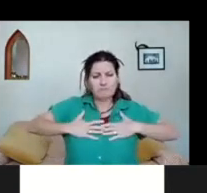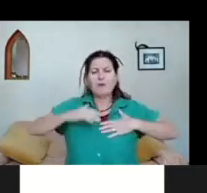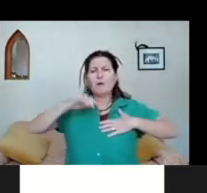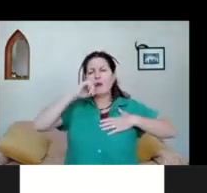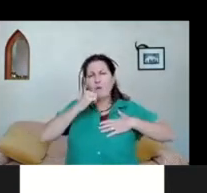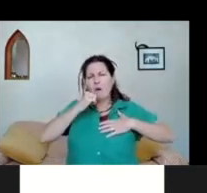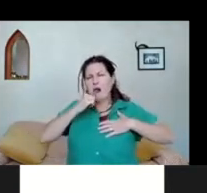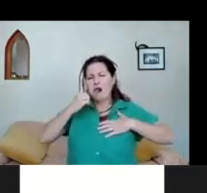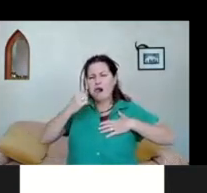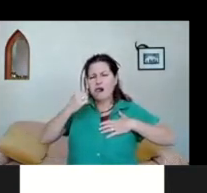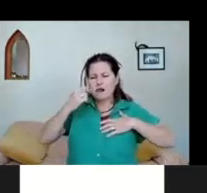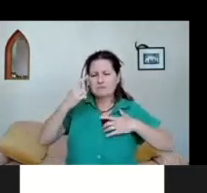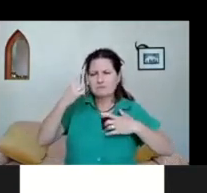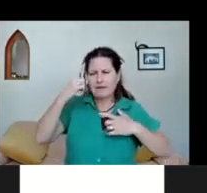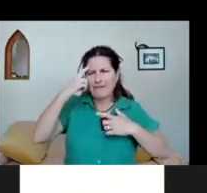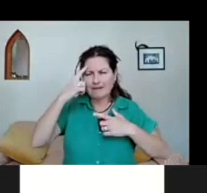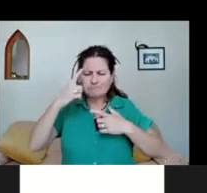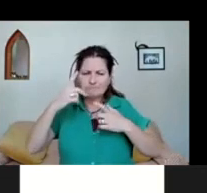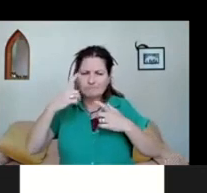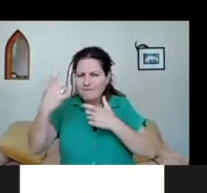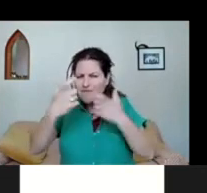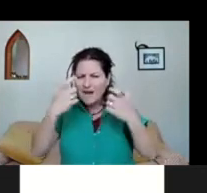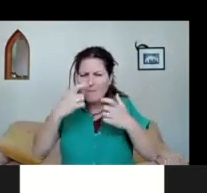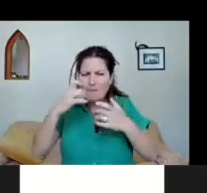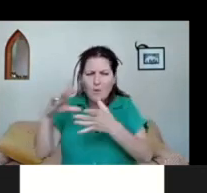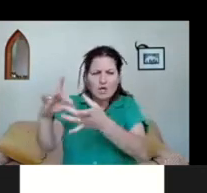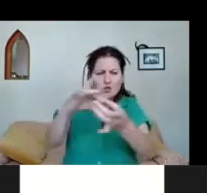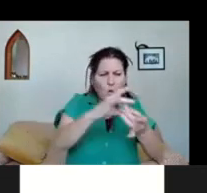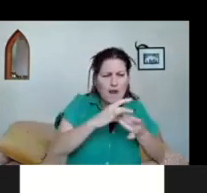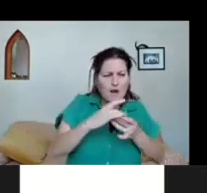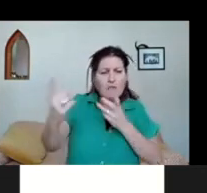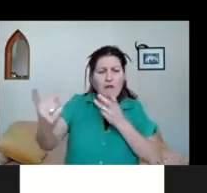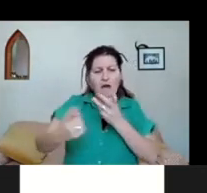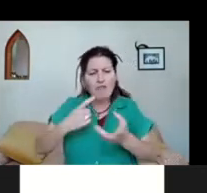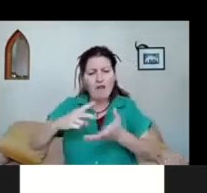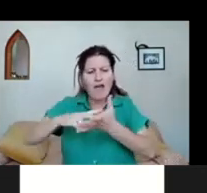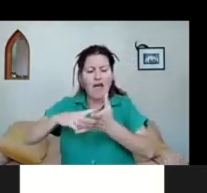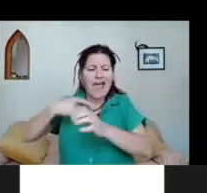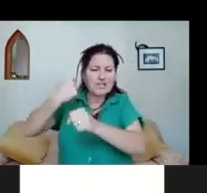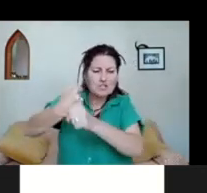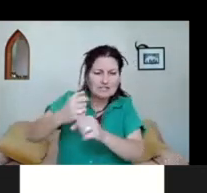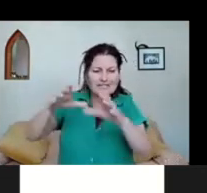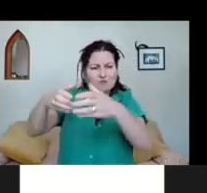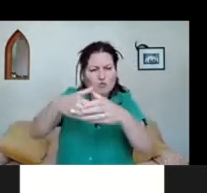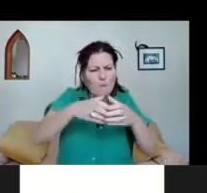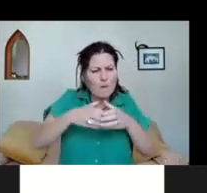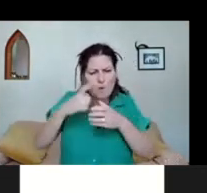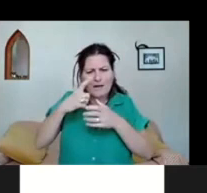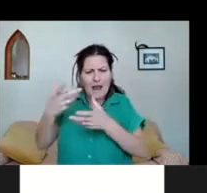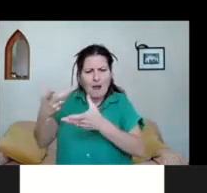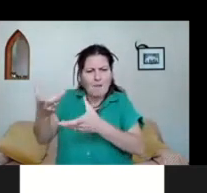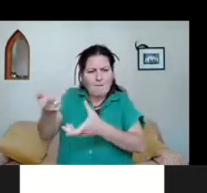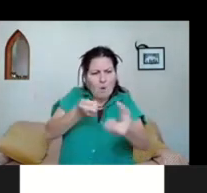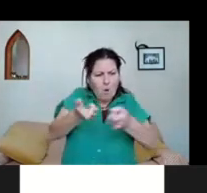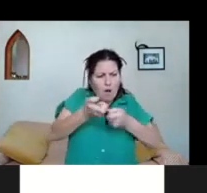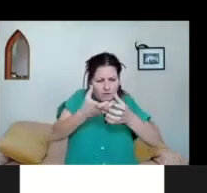something a bit more of a joined up approach across other agencies and pool in resources to try and find a solution that, yeah, that's more long term. So it's not just linked